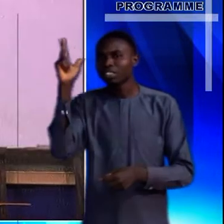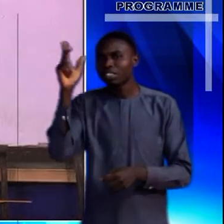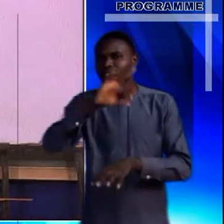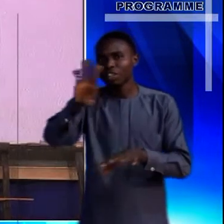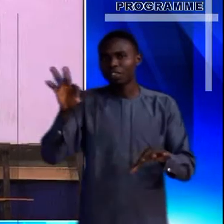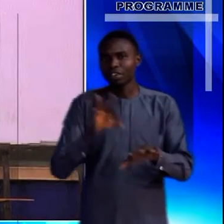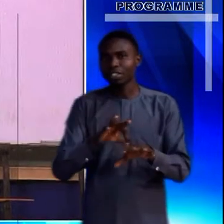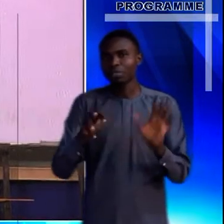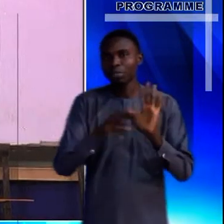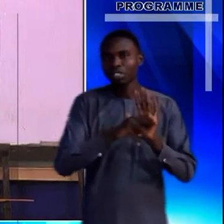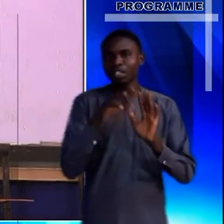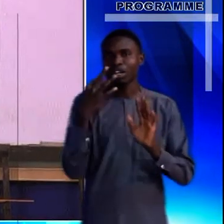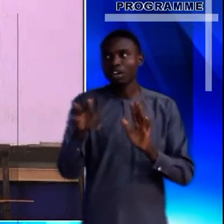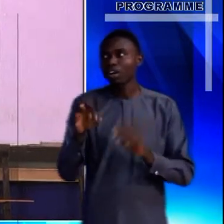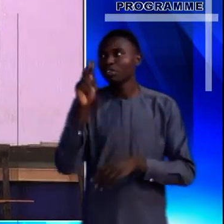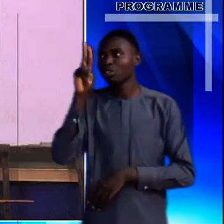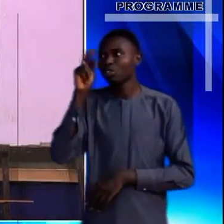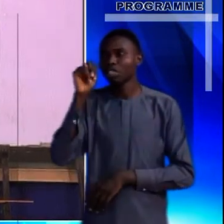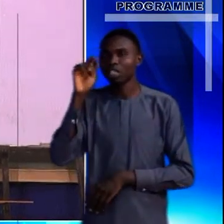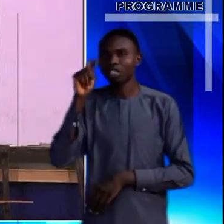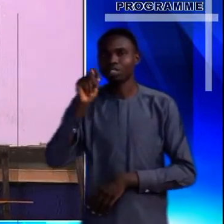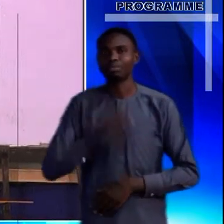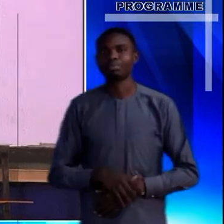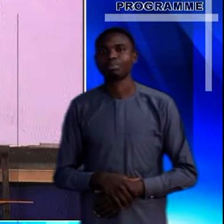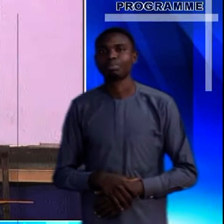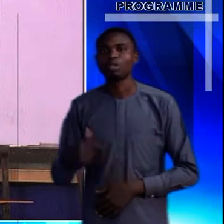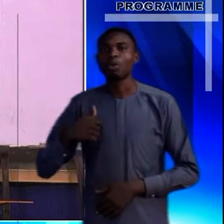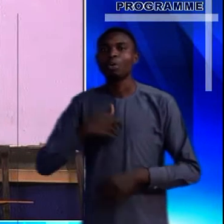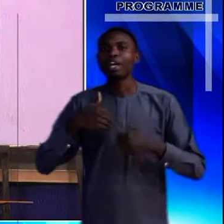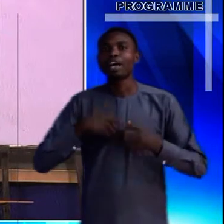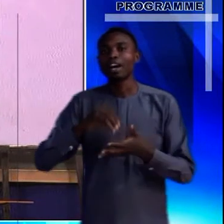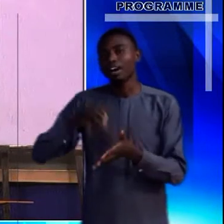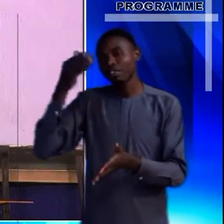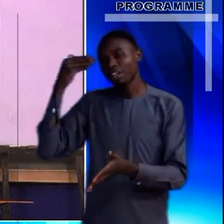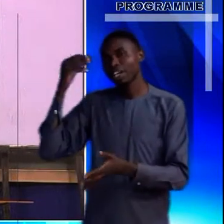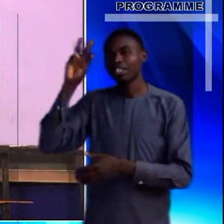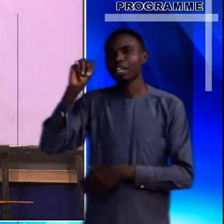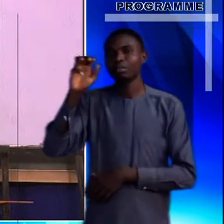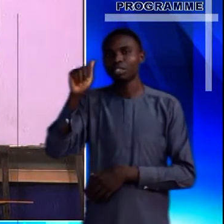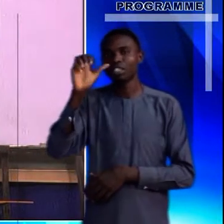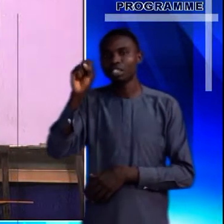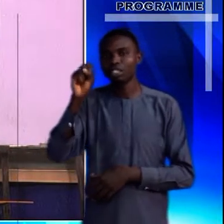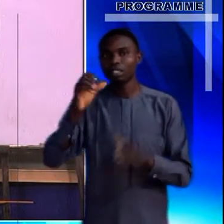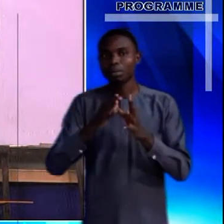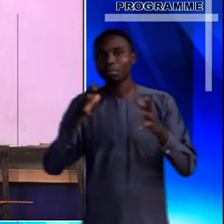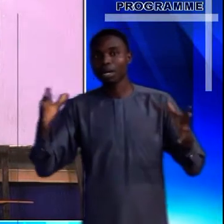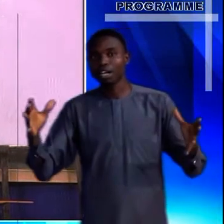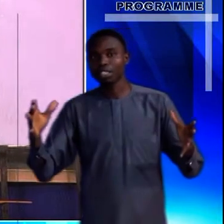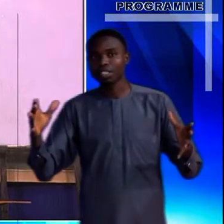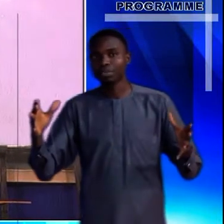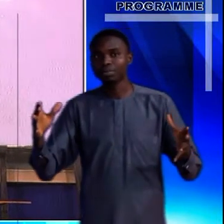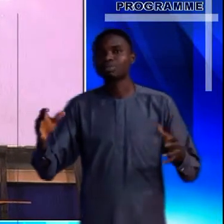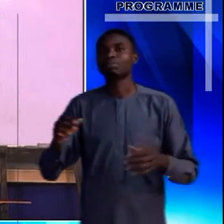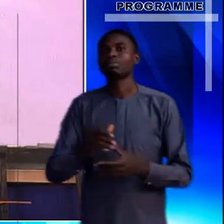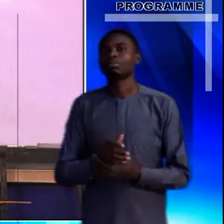length, mass, and time. Let us start with a time. Let us start with a length. If we